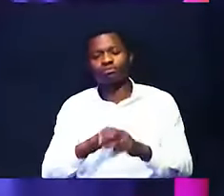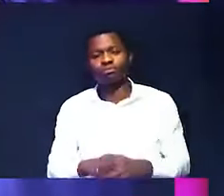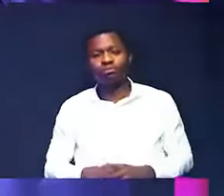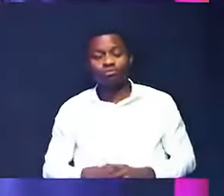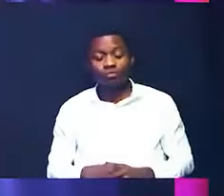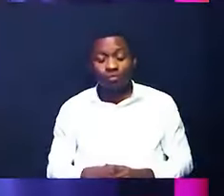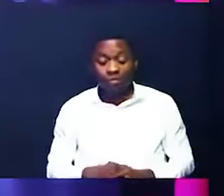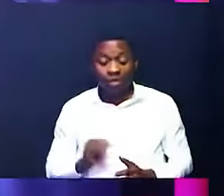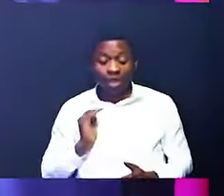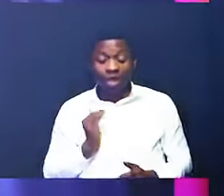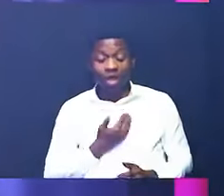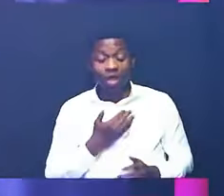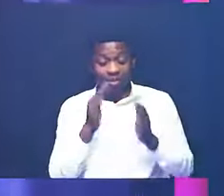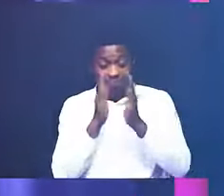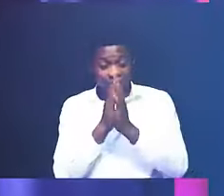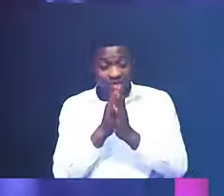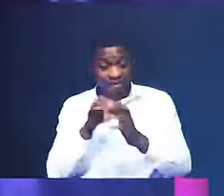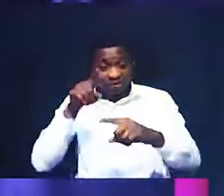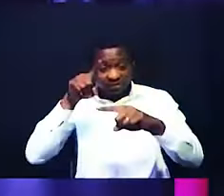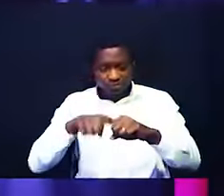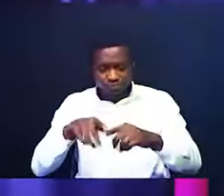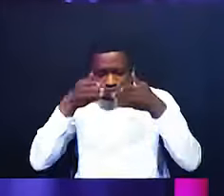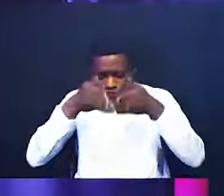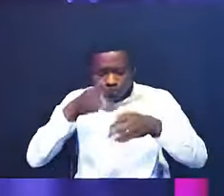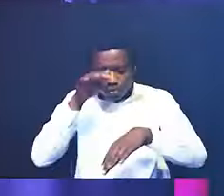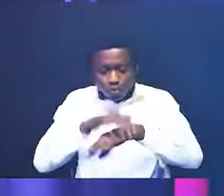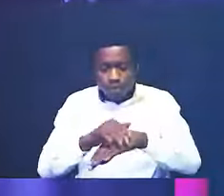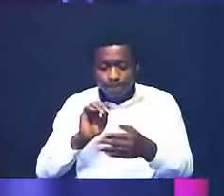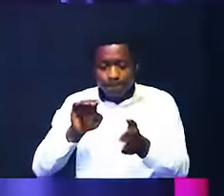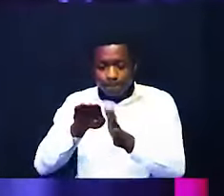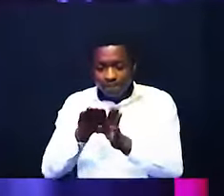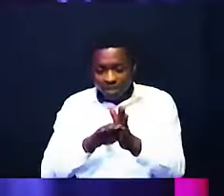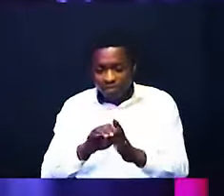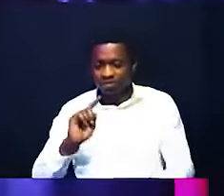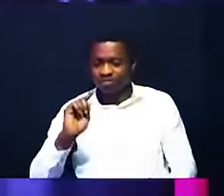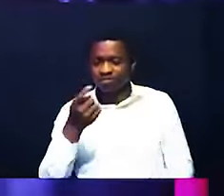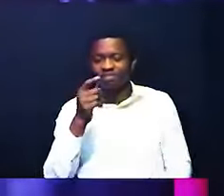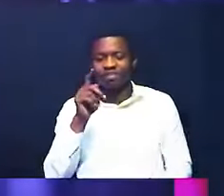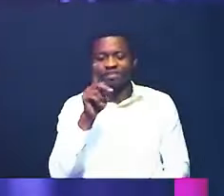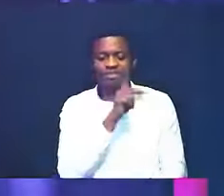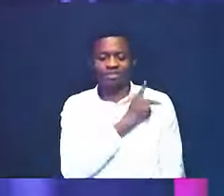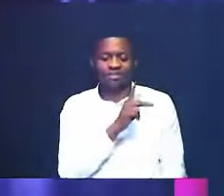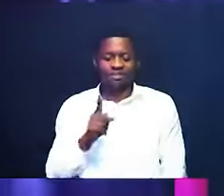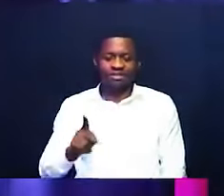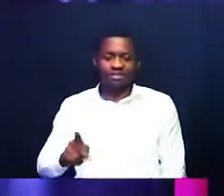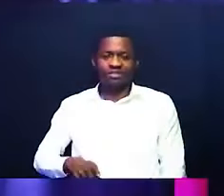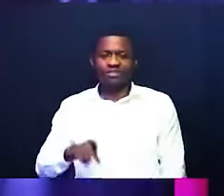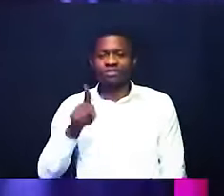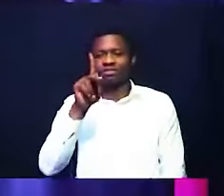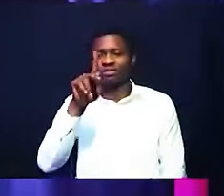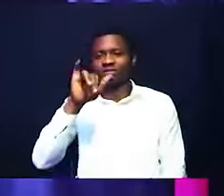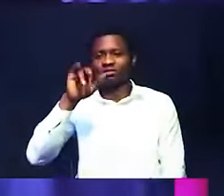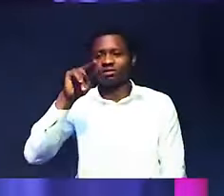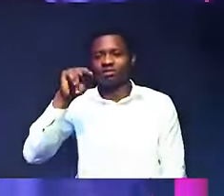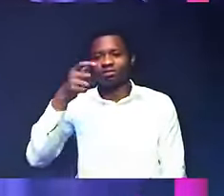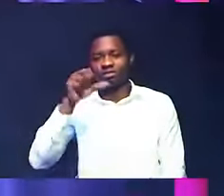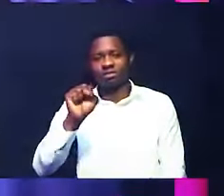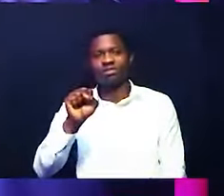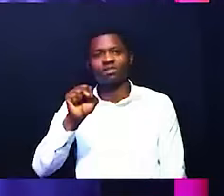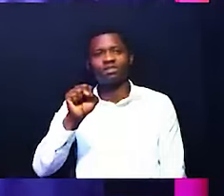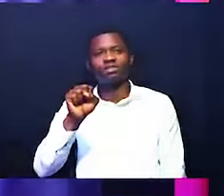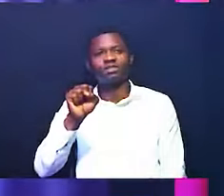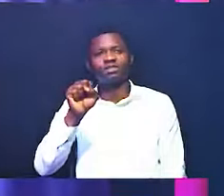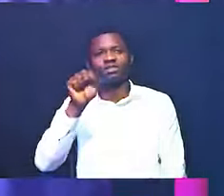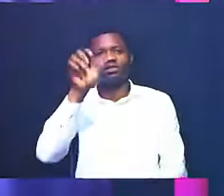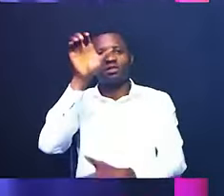Kings 18:37. Na ye die mpae bo no ebegina ahemfo homa edikan no etidun wotwe enyimu aduasa enso. Now this